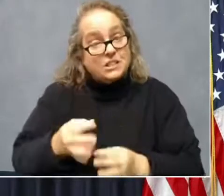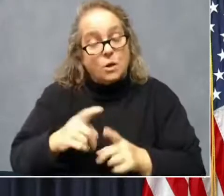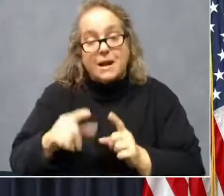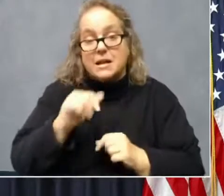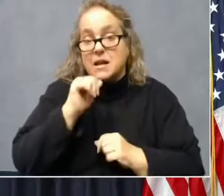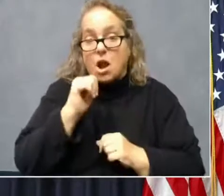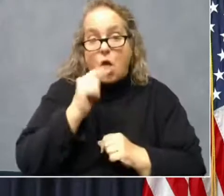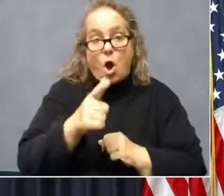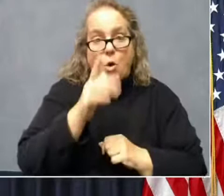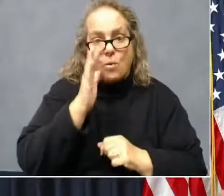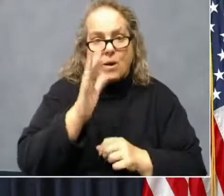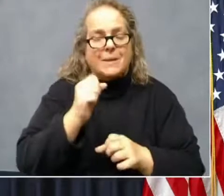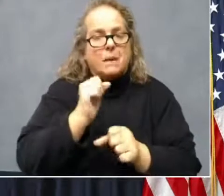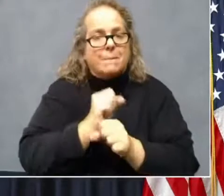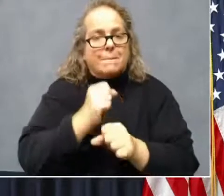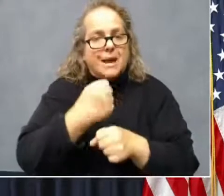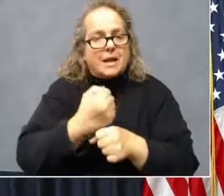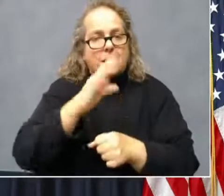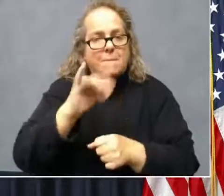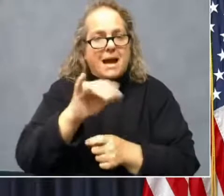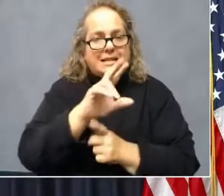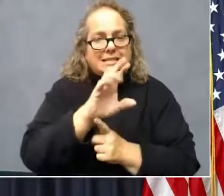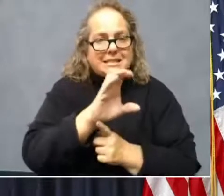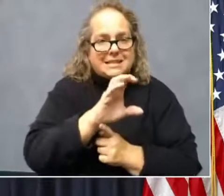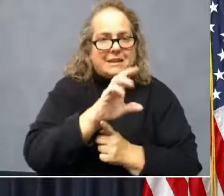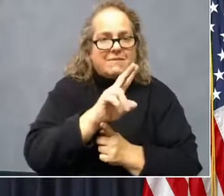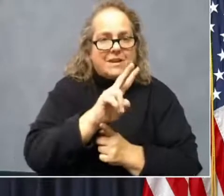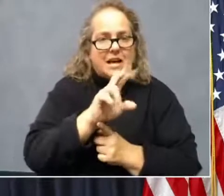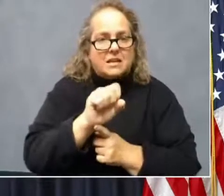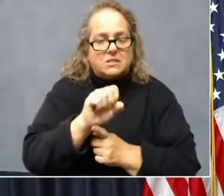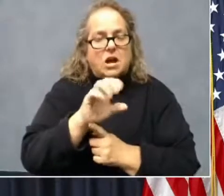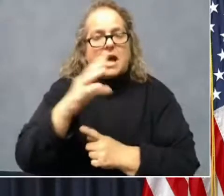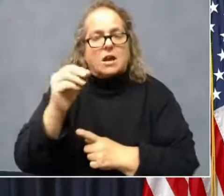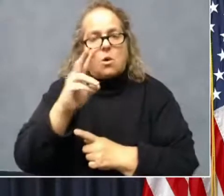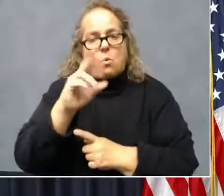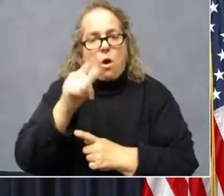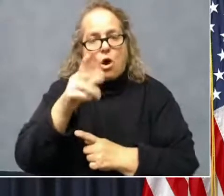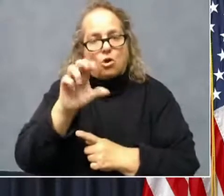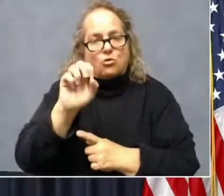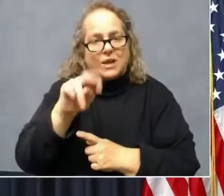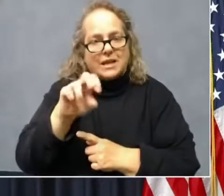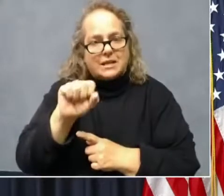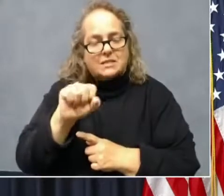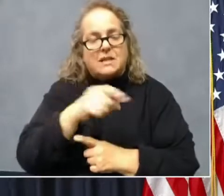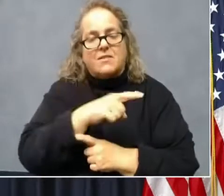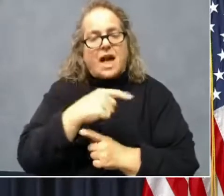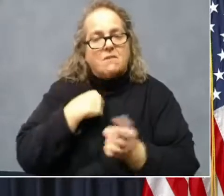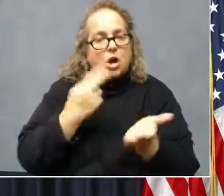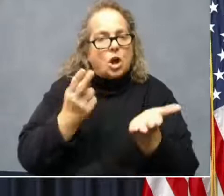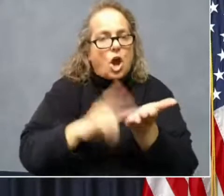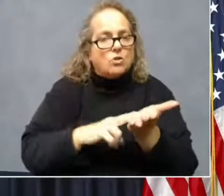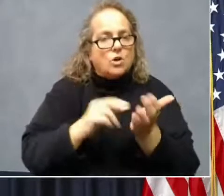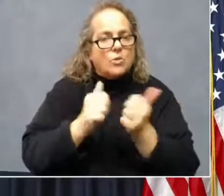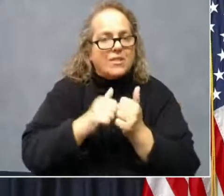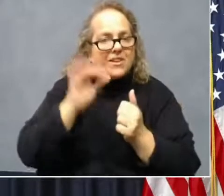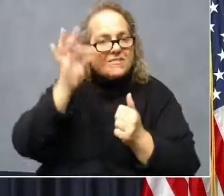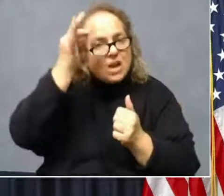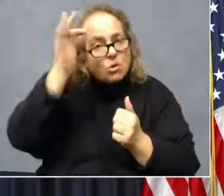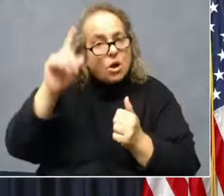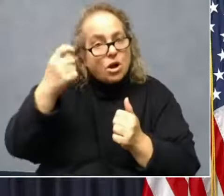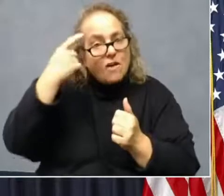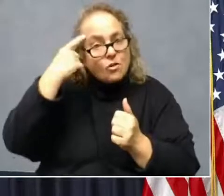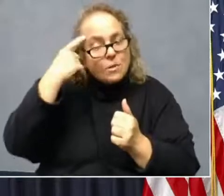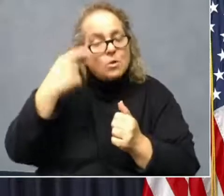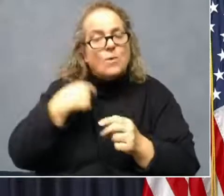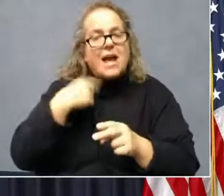and Walgreens that have the contract with the federal government to provide these vaccinations. And we have to use that partner,